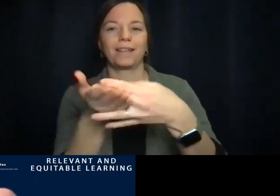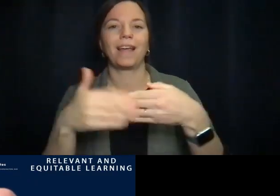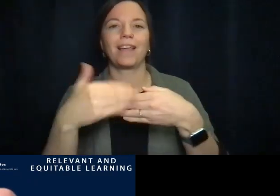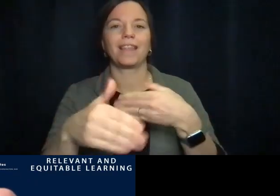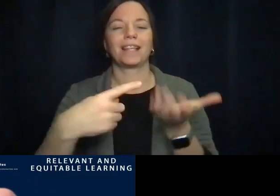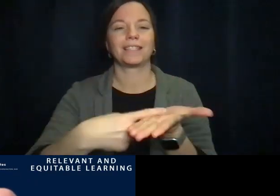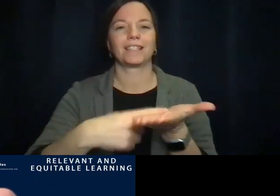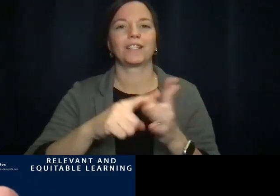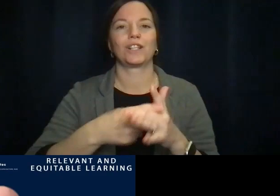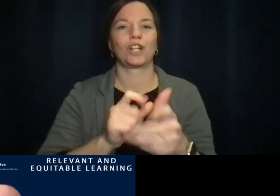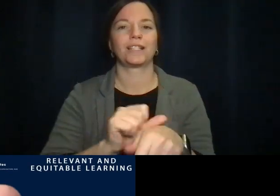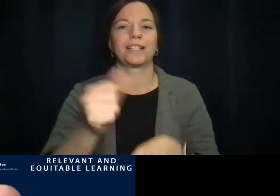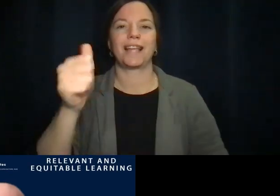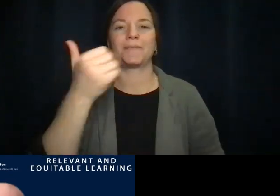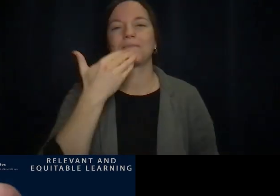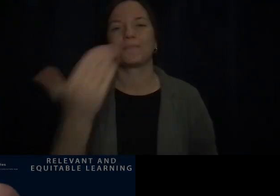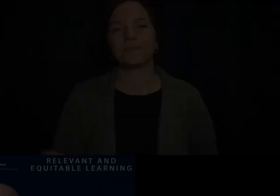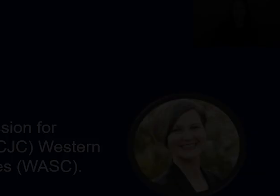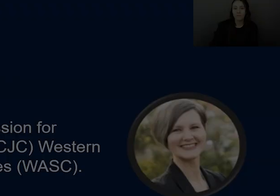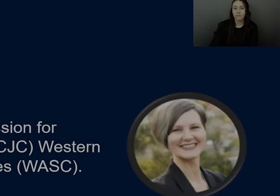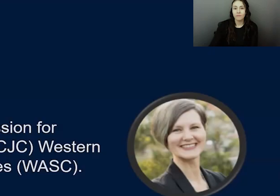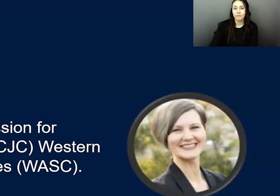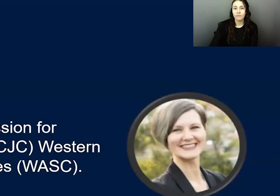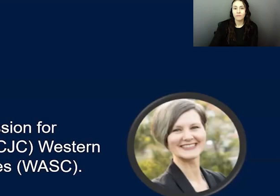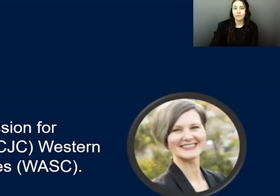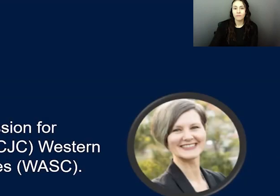starts at 10 o'clock. Thank you.